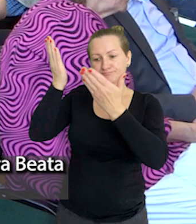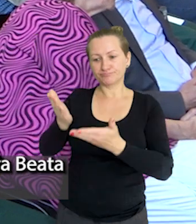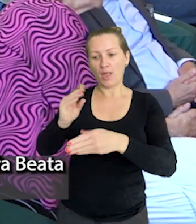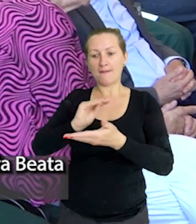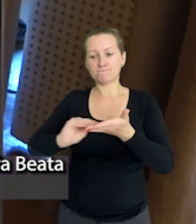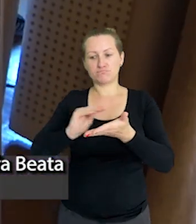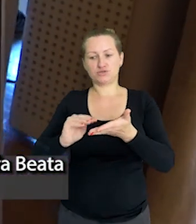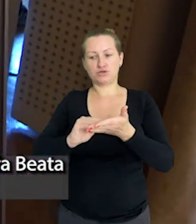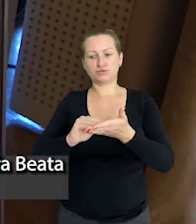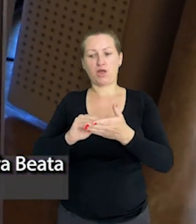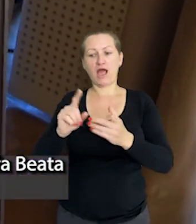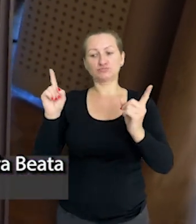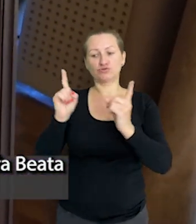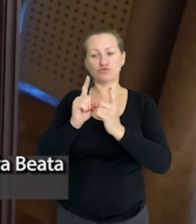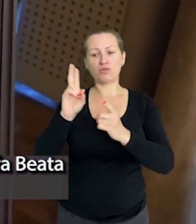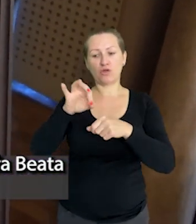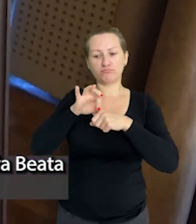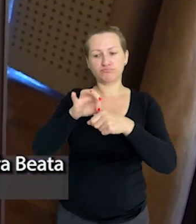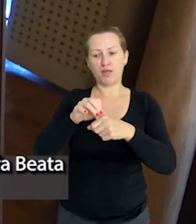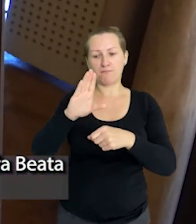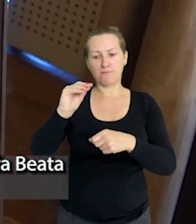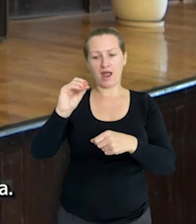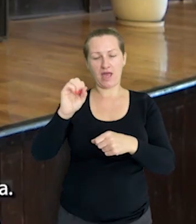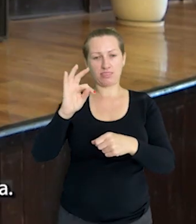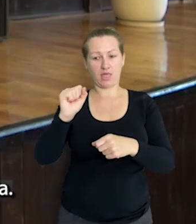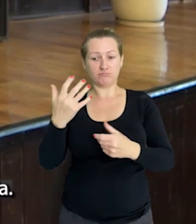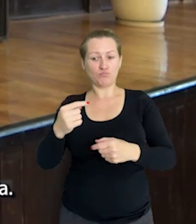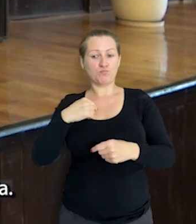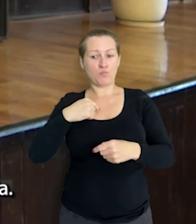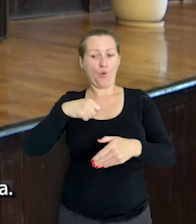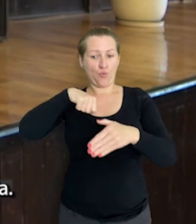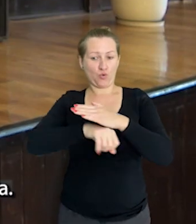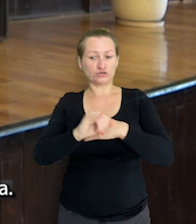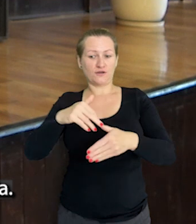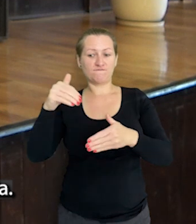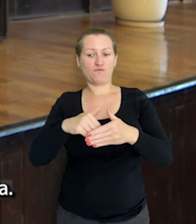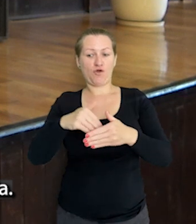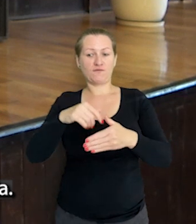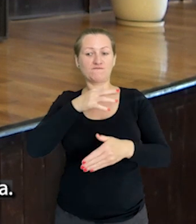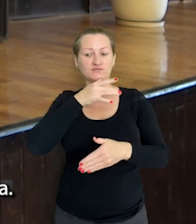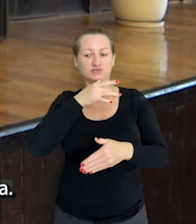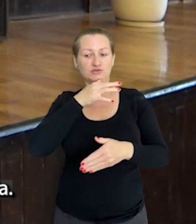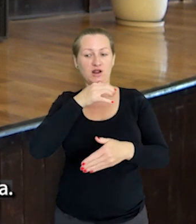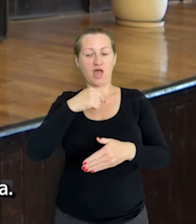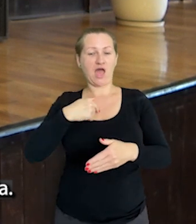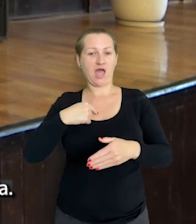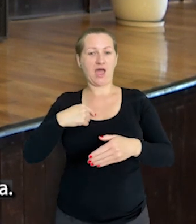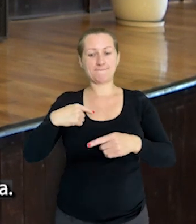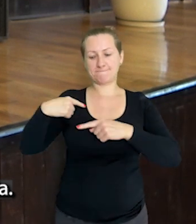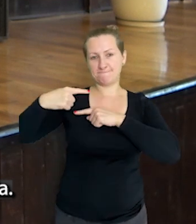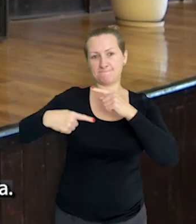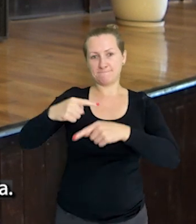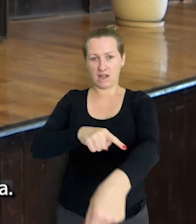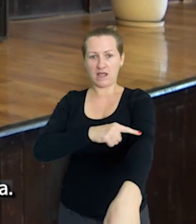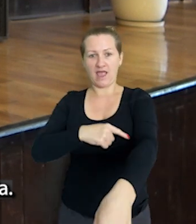prowadziła Beata Graban. Portret noblisty namalował Józef Olszynka. I was born and raised in Israel, but